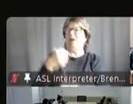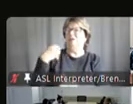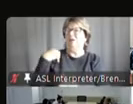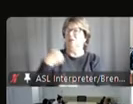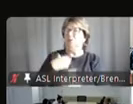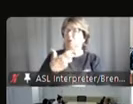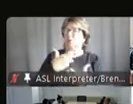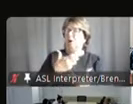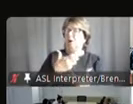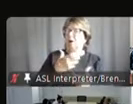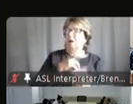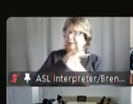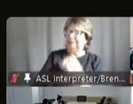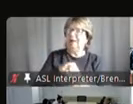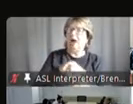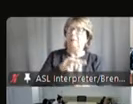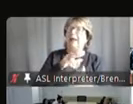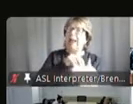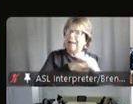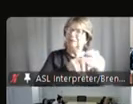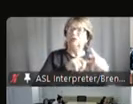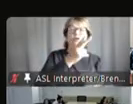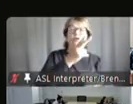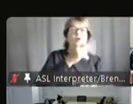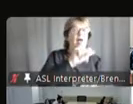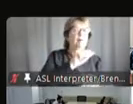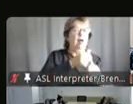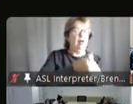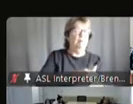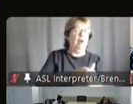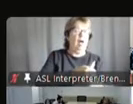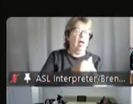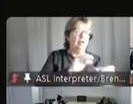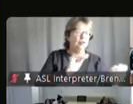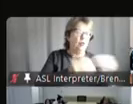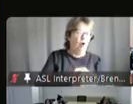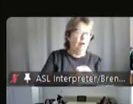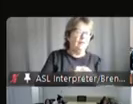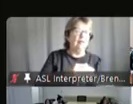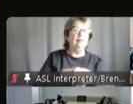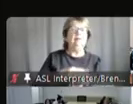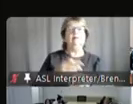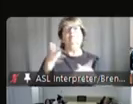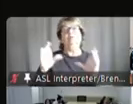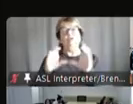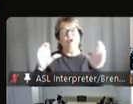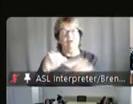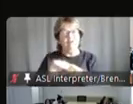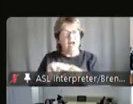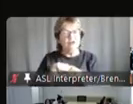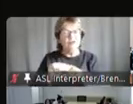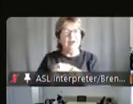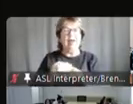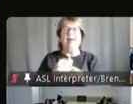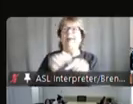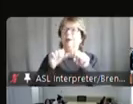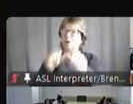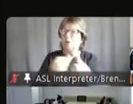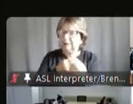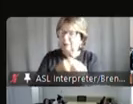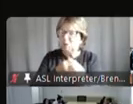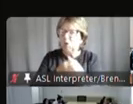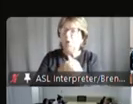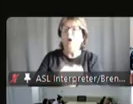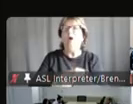to a HIPAA compliance office. I think certified HIPAA training and ongoing support is certainly reasonable. As